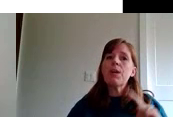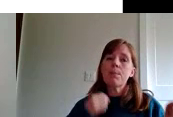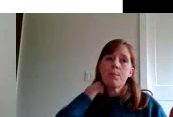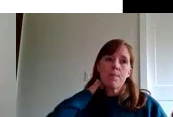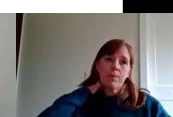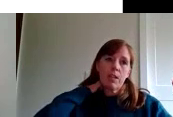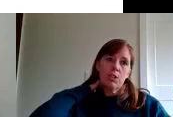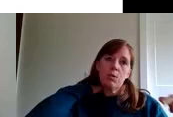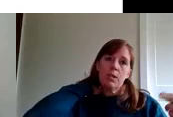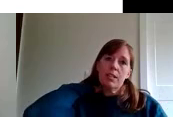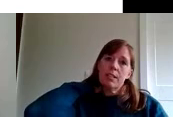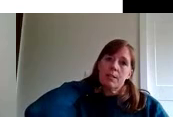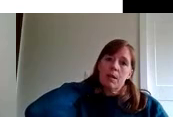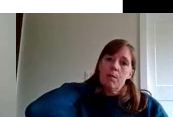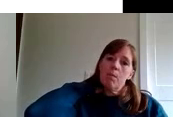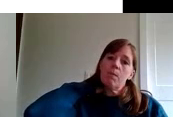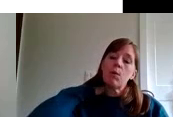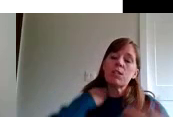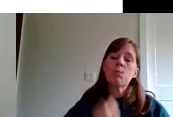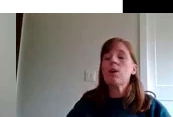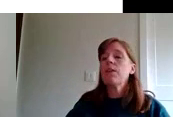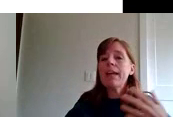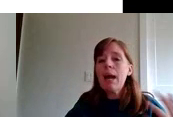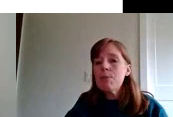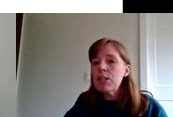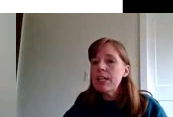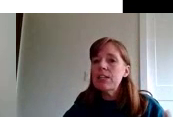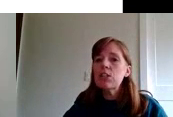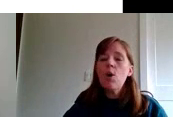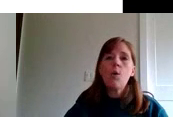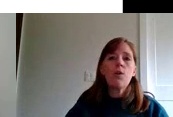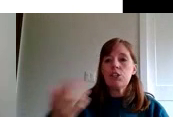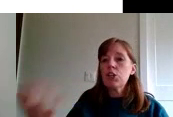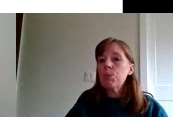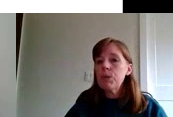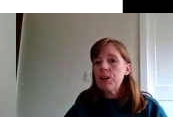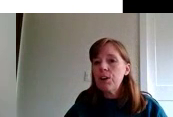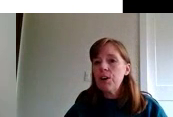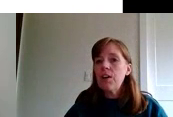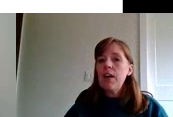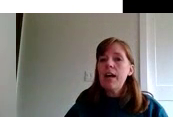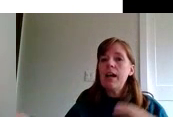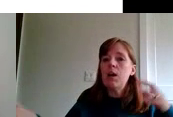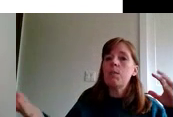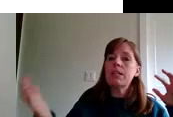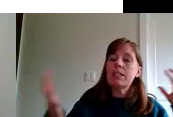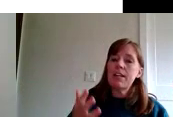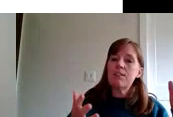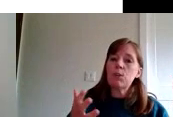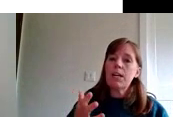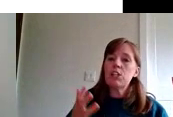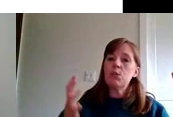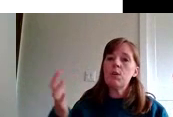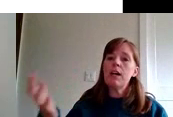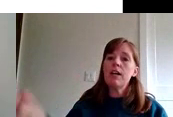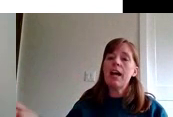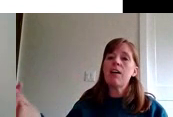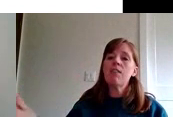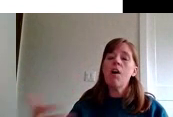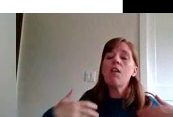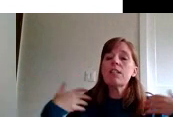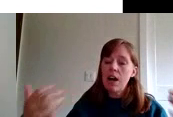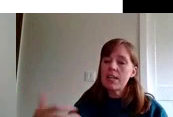going through them, a student can focus more on the captions or the interpreter instead of trying